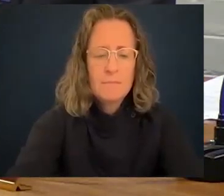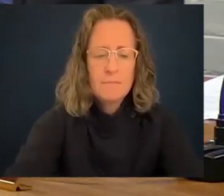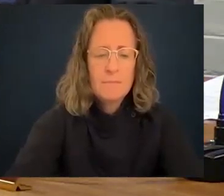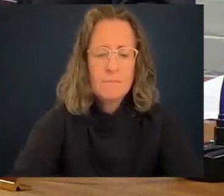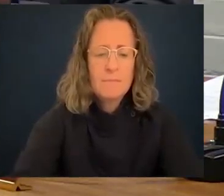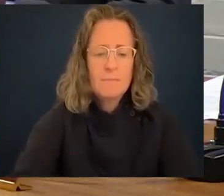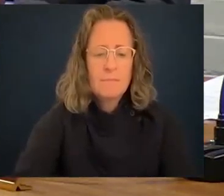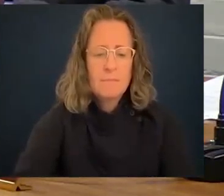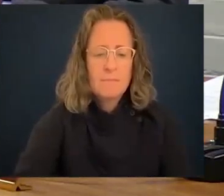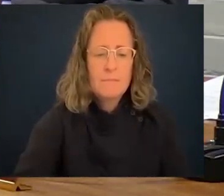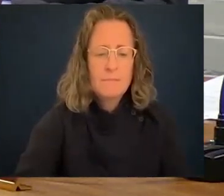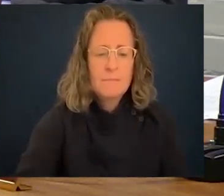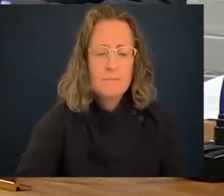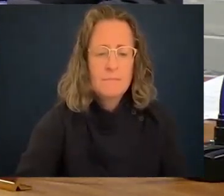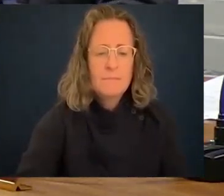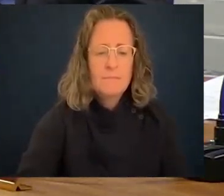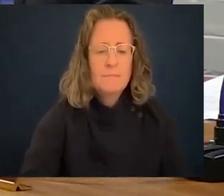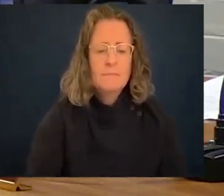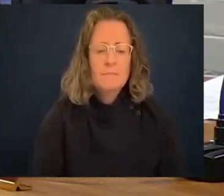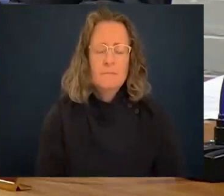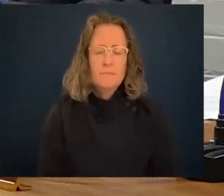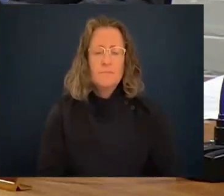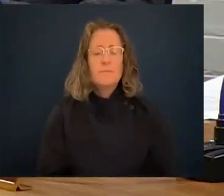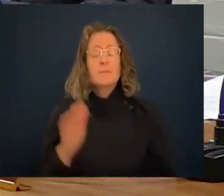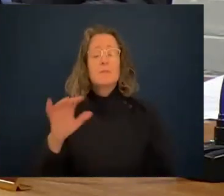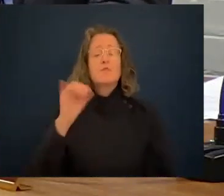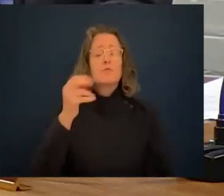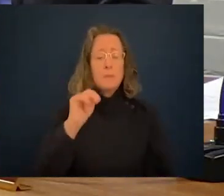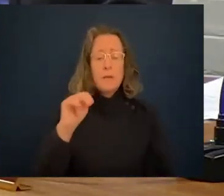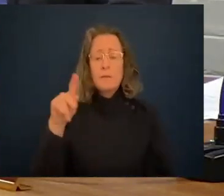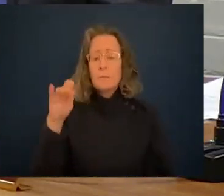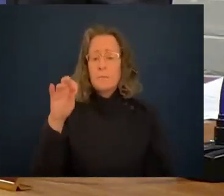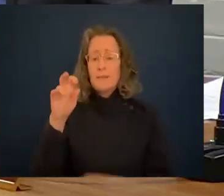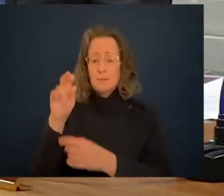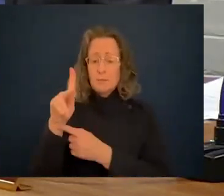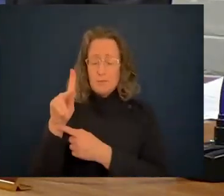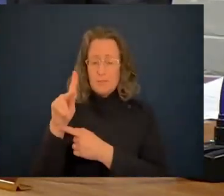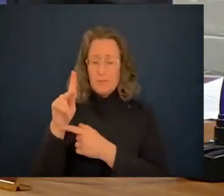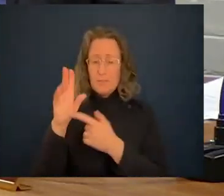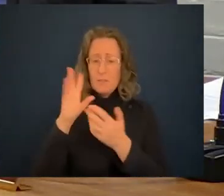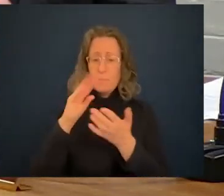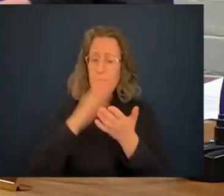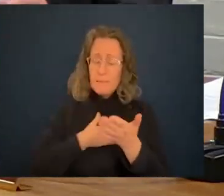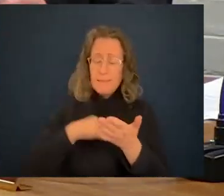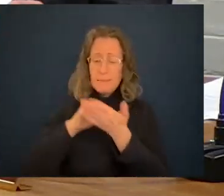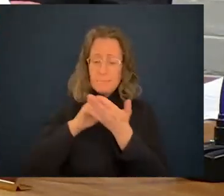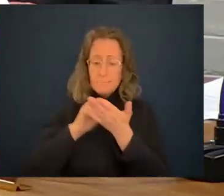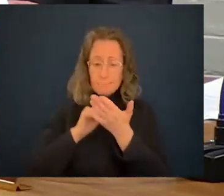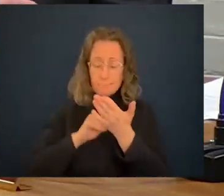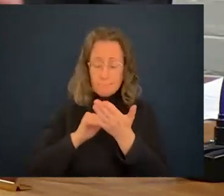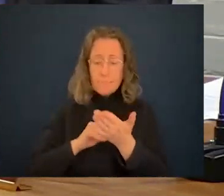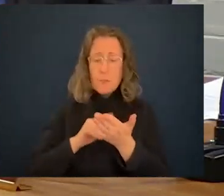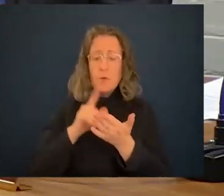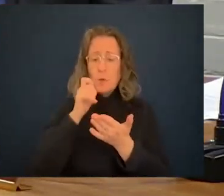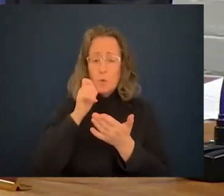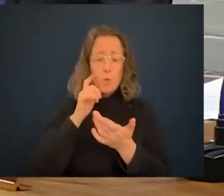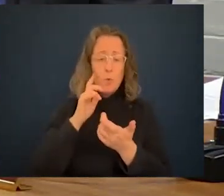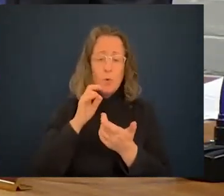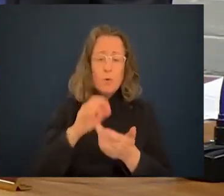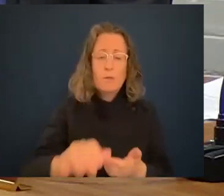to uh be described here in writing down who is taking which one yeah we've got it down okay